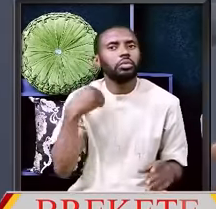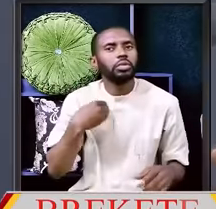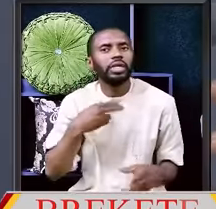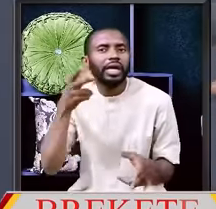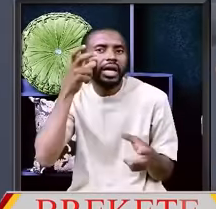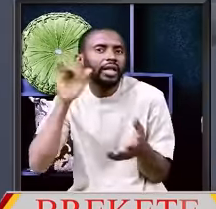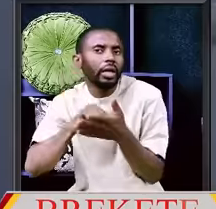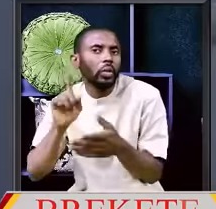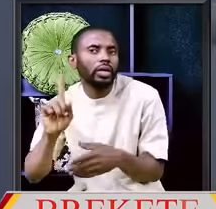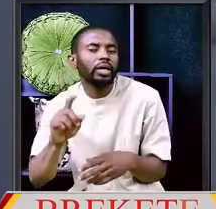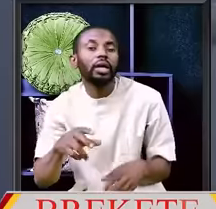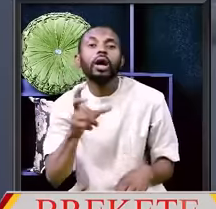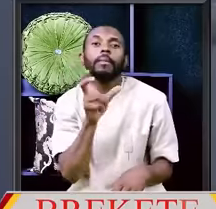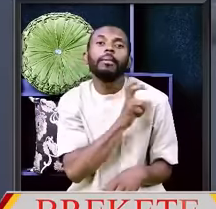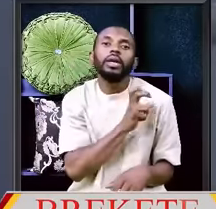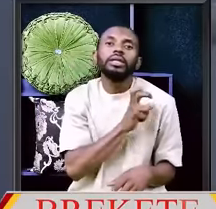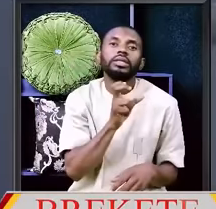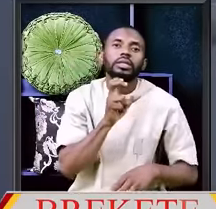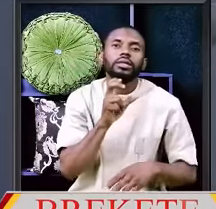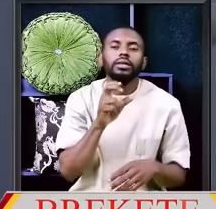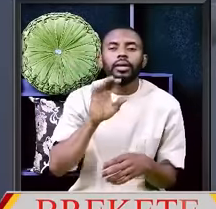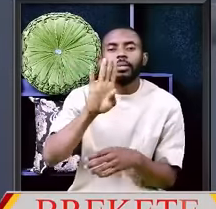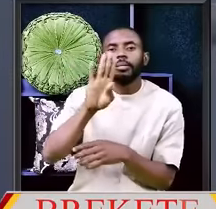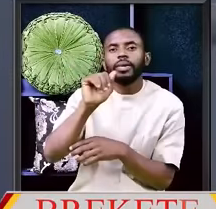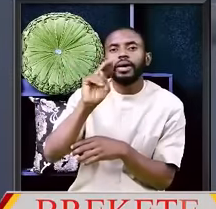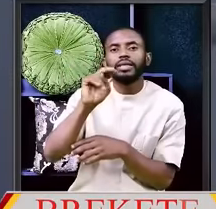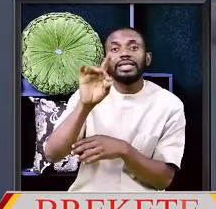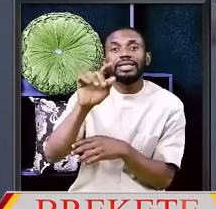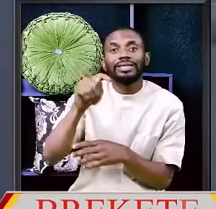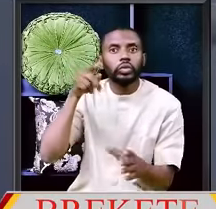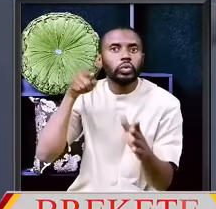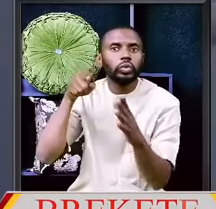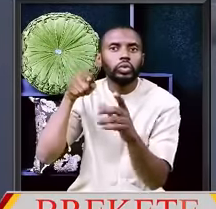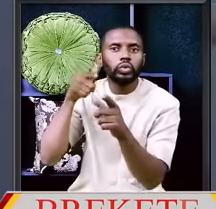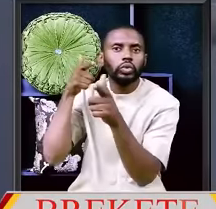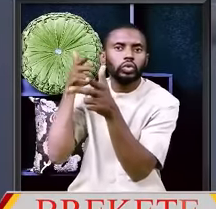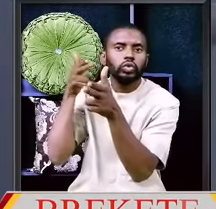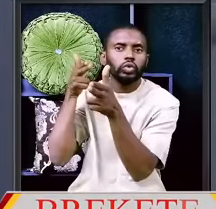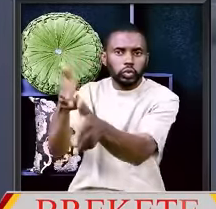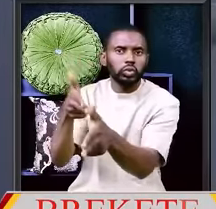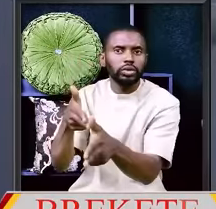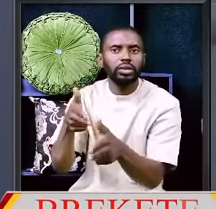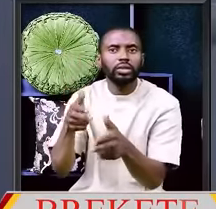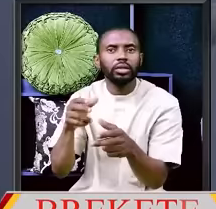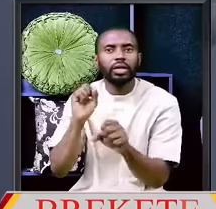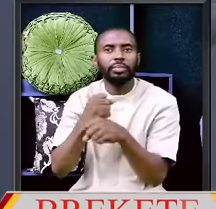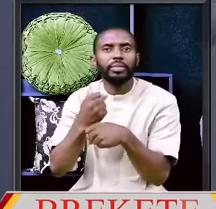hear that one. Not be policeman where bandits shoot, render them